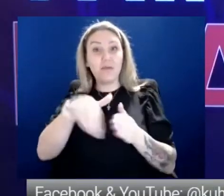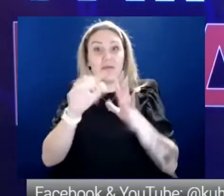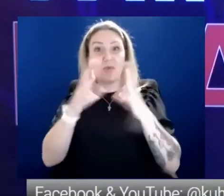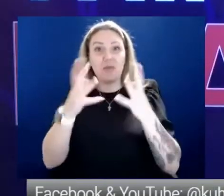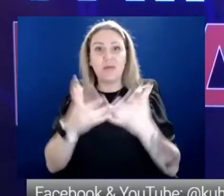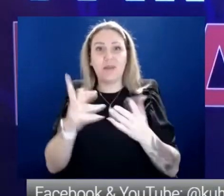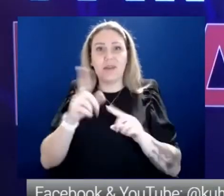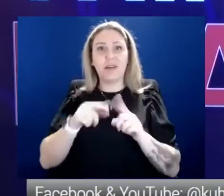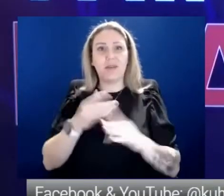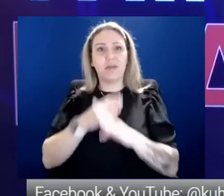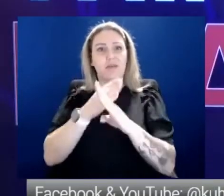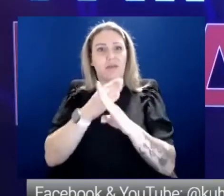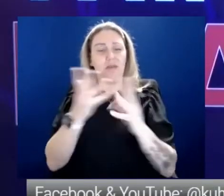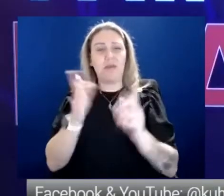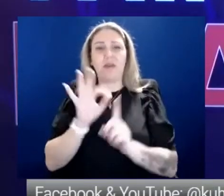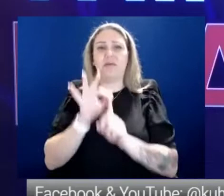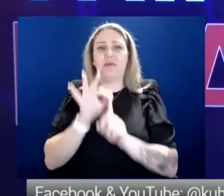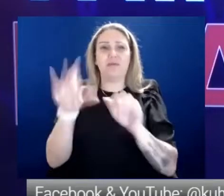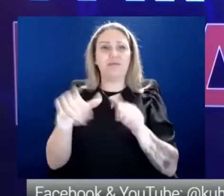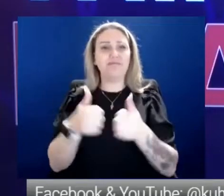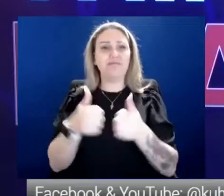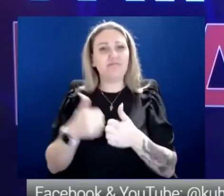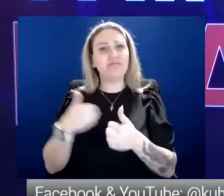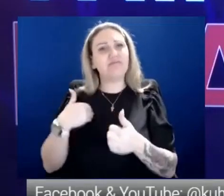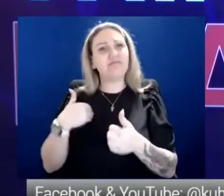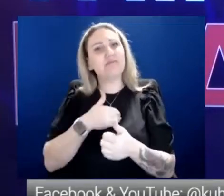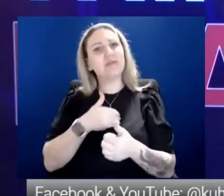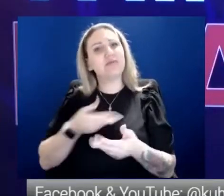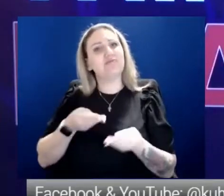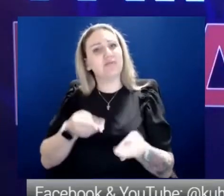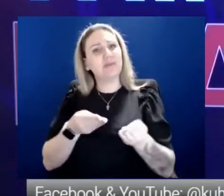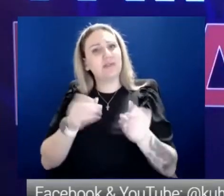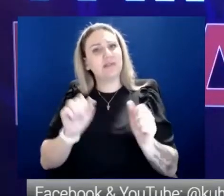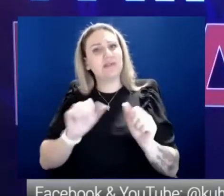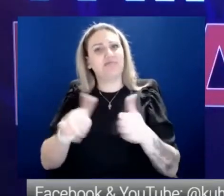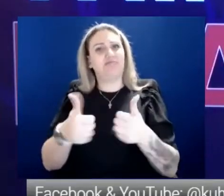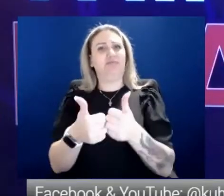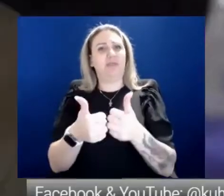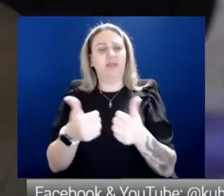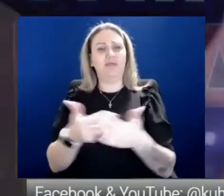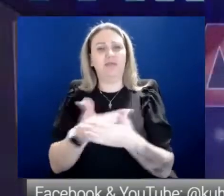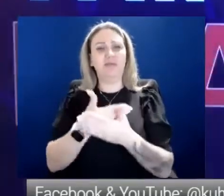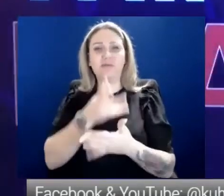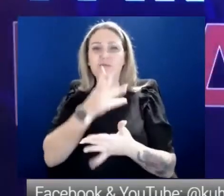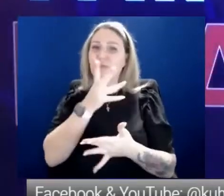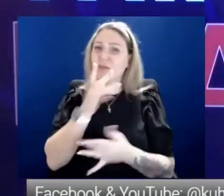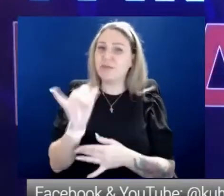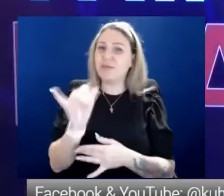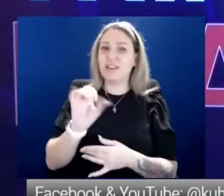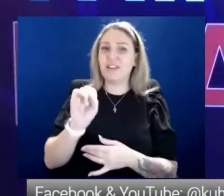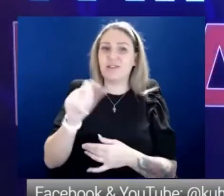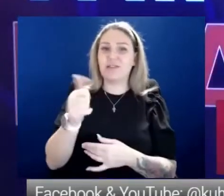unique challenges that breastfeeding can present to so many new moms. Moms like Shannon.